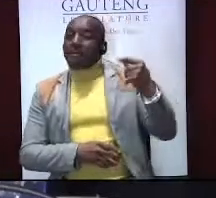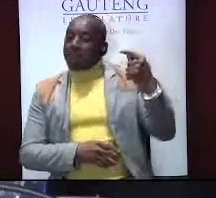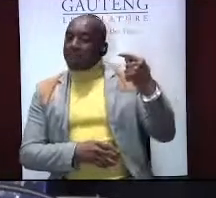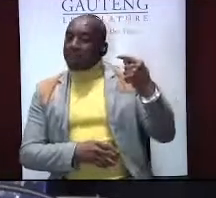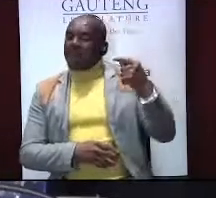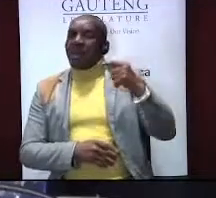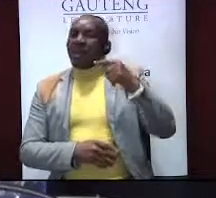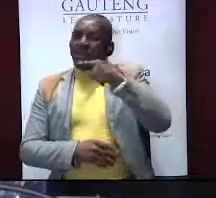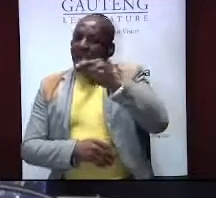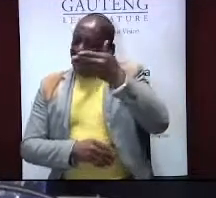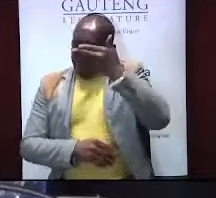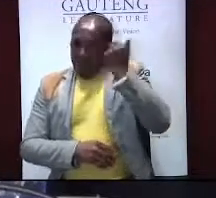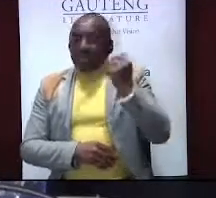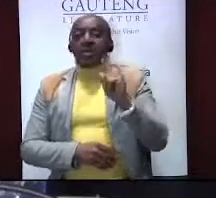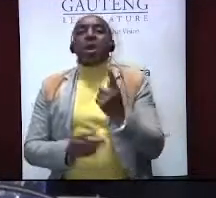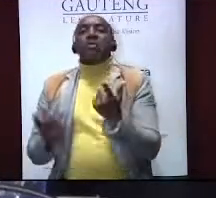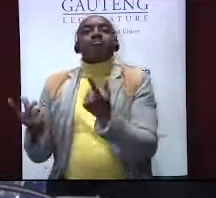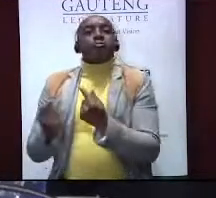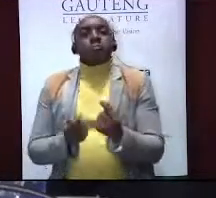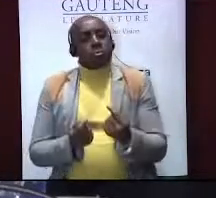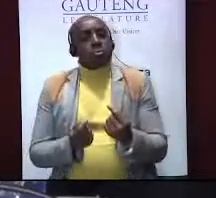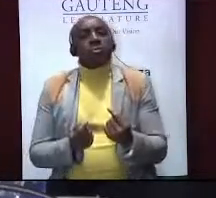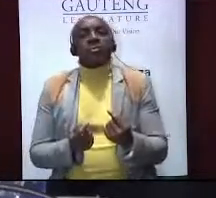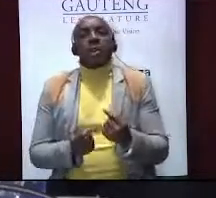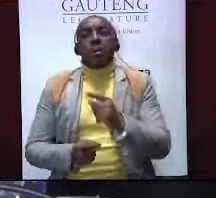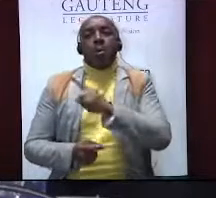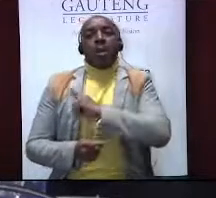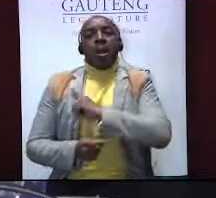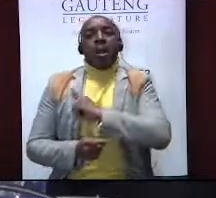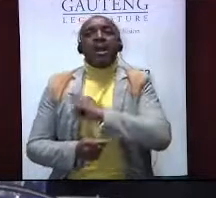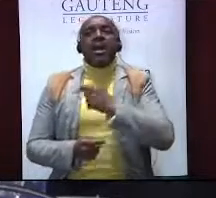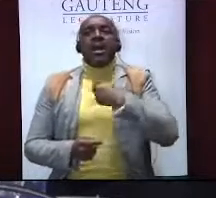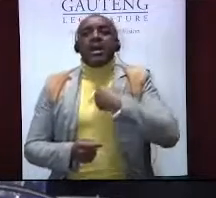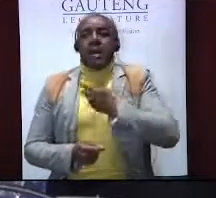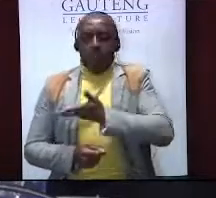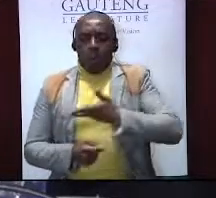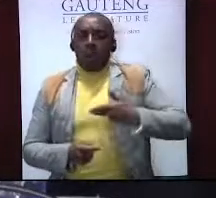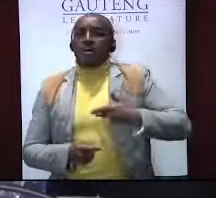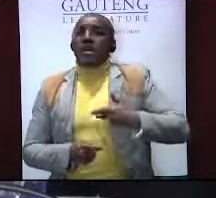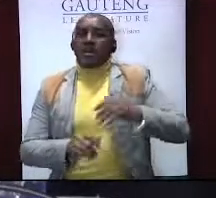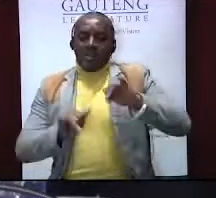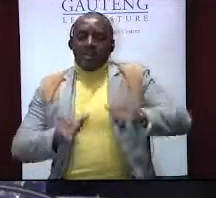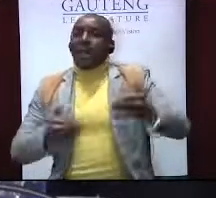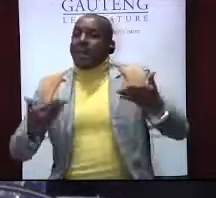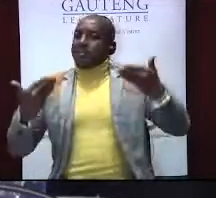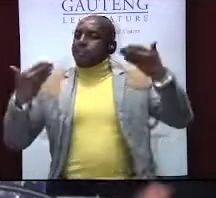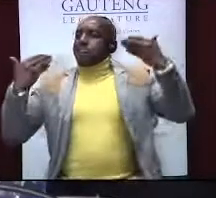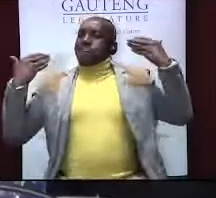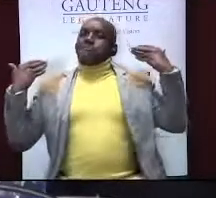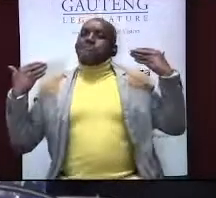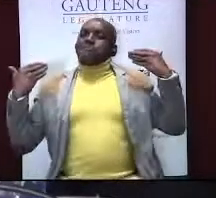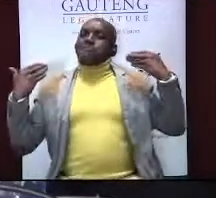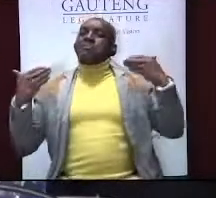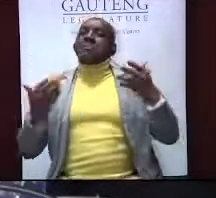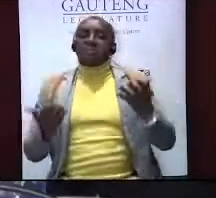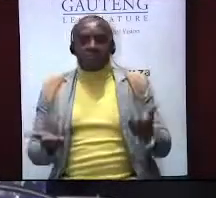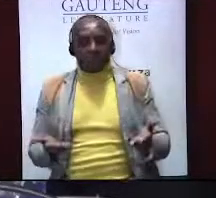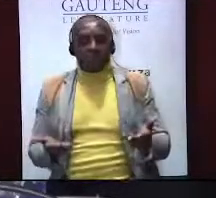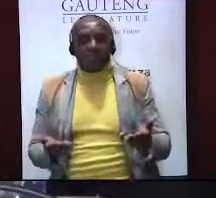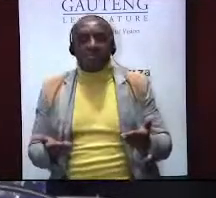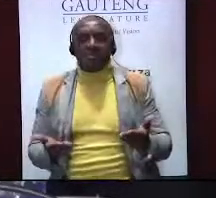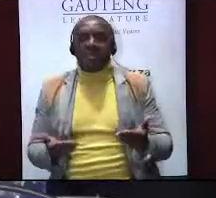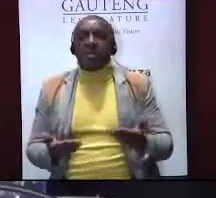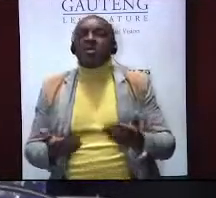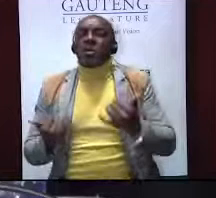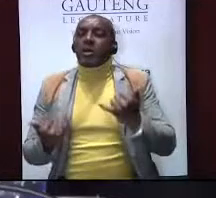they don't know what to do because we are at the back. They are being led by falsehood, false